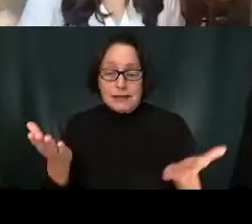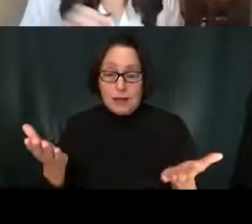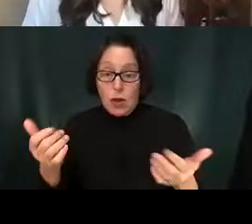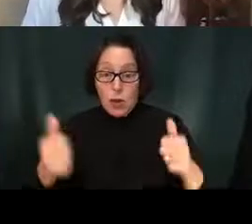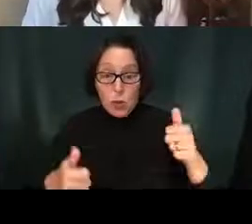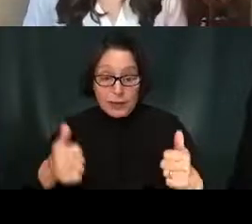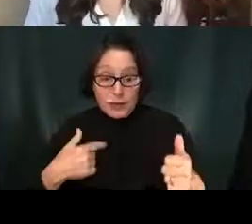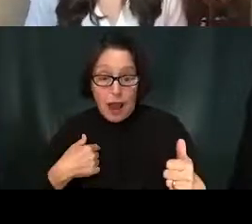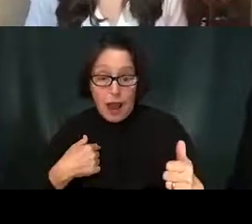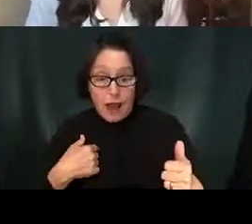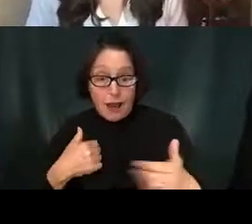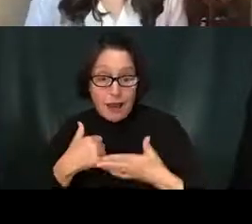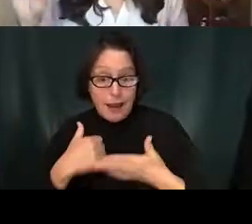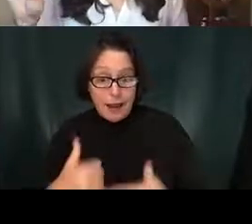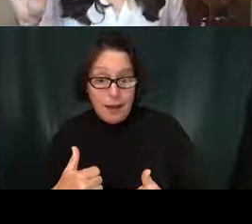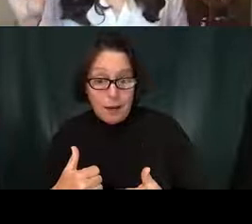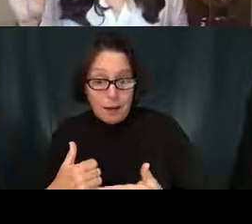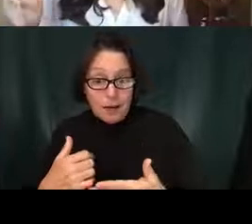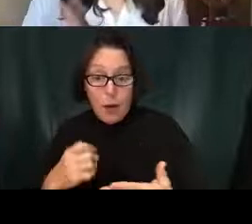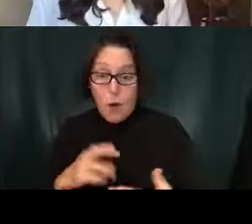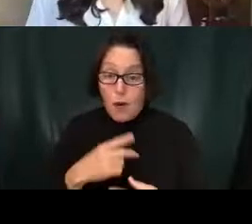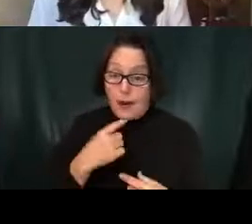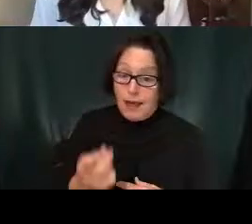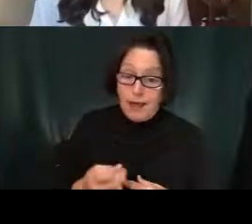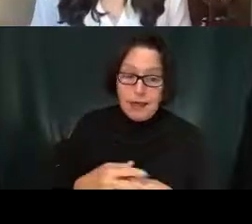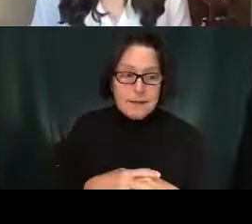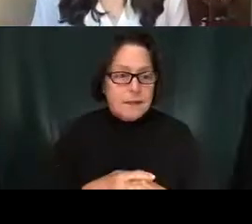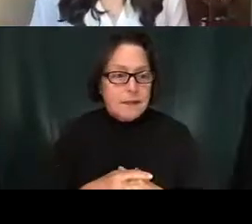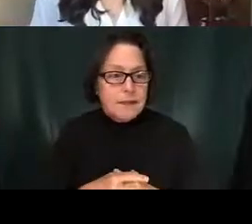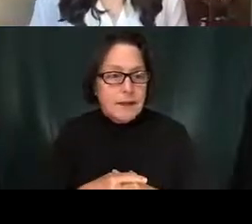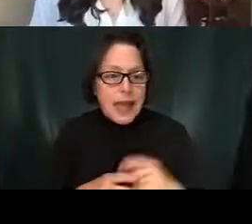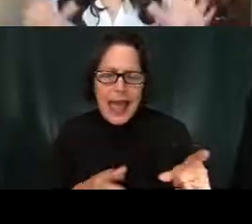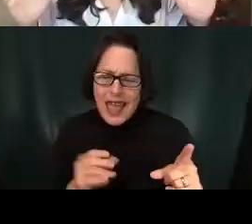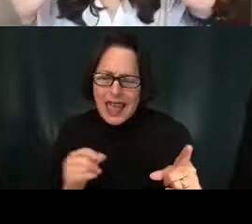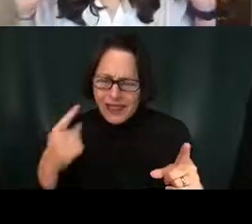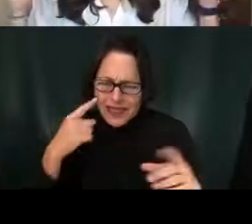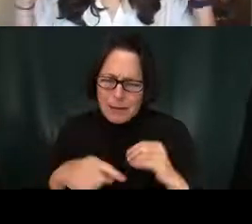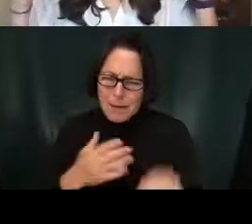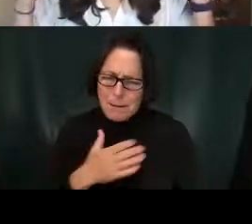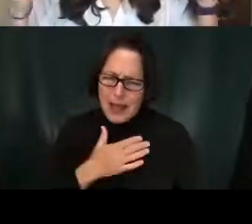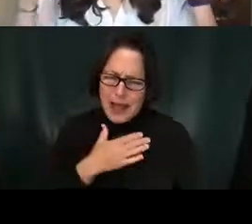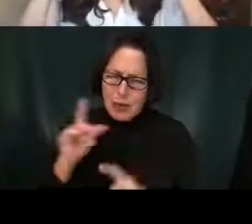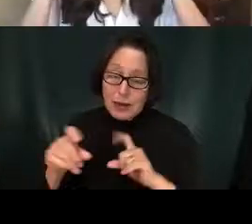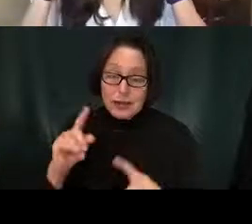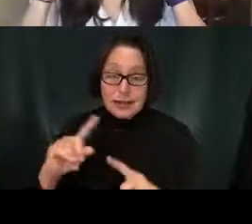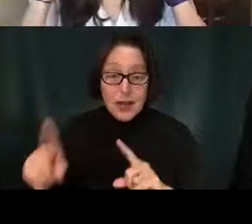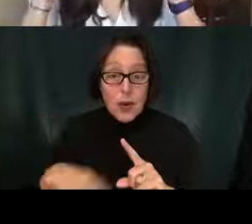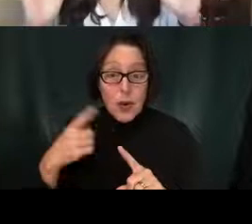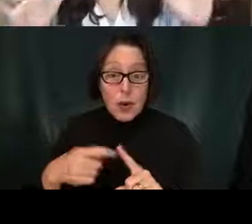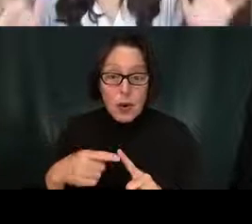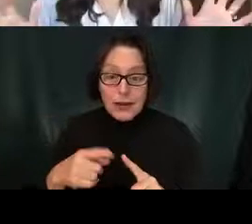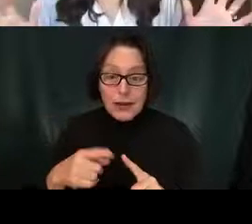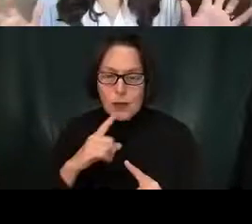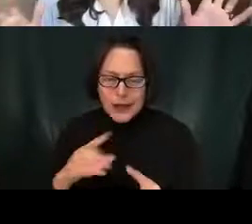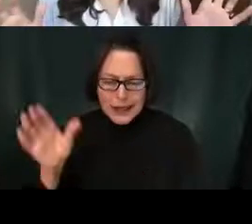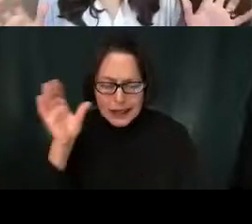habit. And the 3, pay attention to the quality of your questions. Once you put your ears to this, you'll